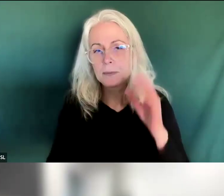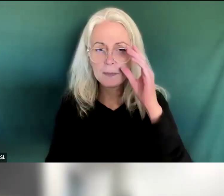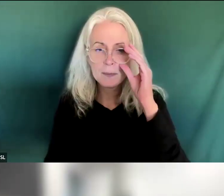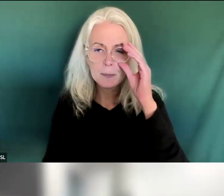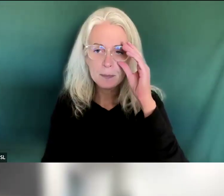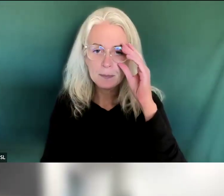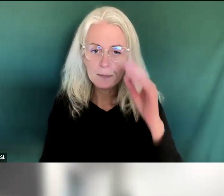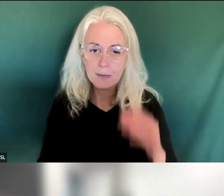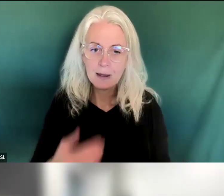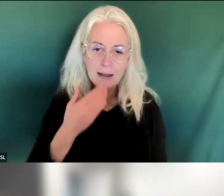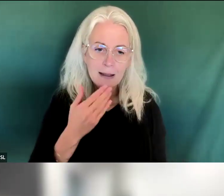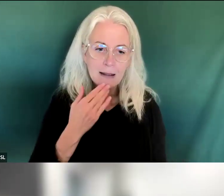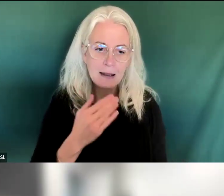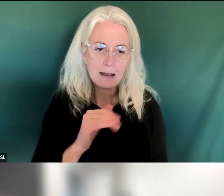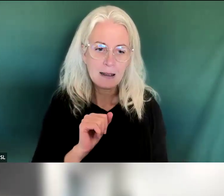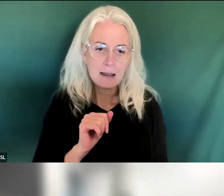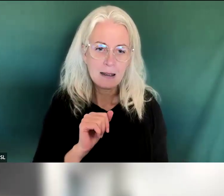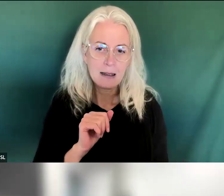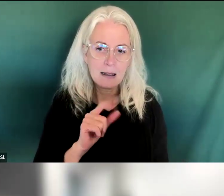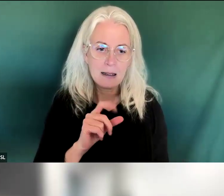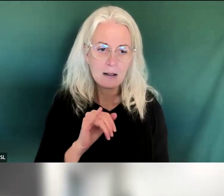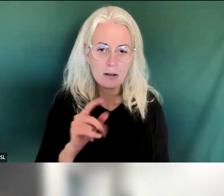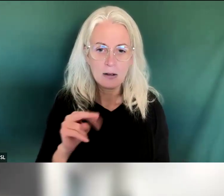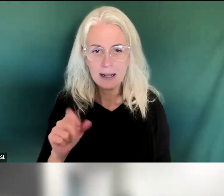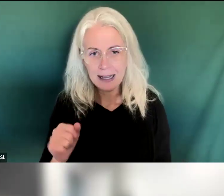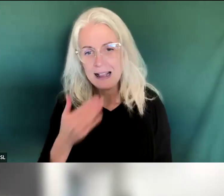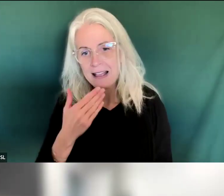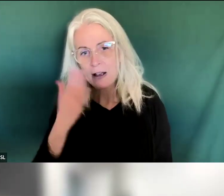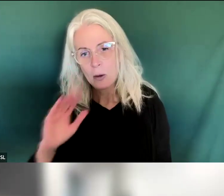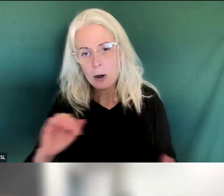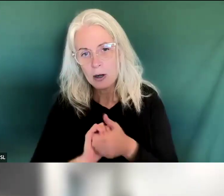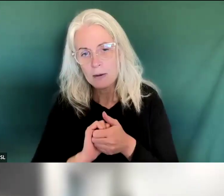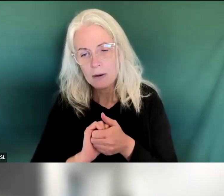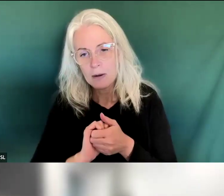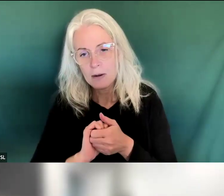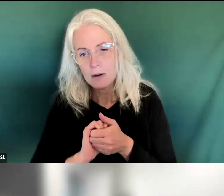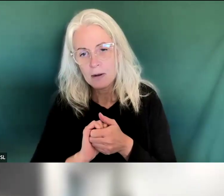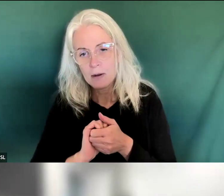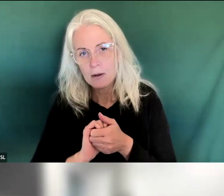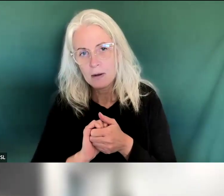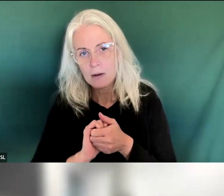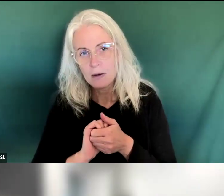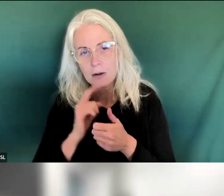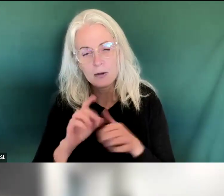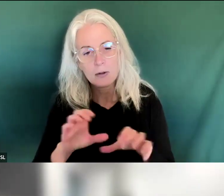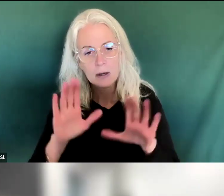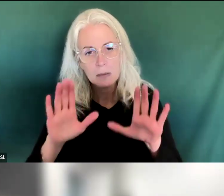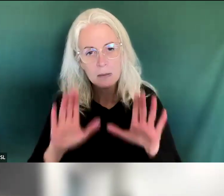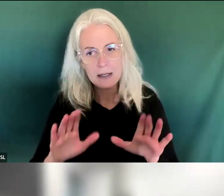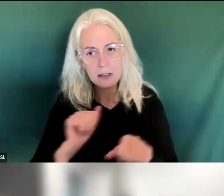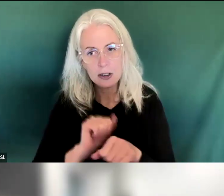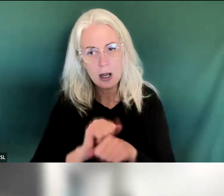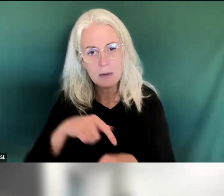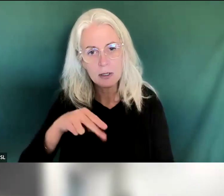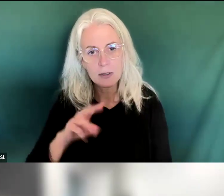Hey, thank you, Loy and Lisa. We really appreciate the partnership PUC, and you guys are doing an amazing job on